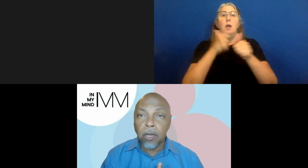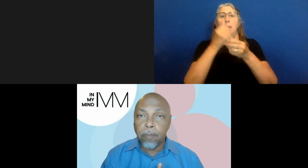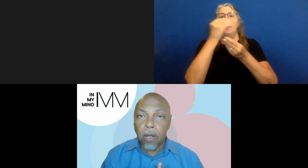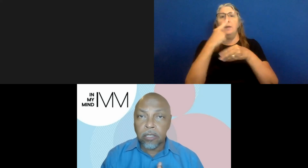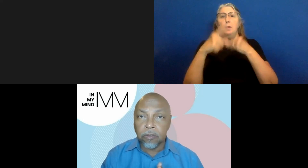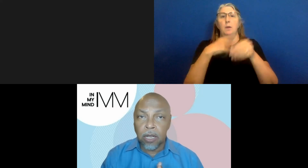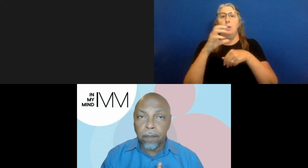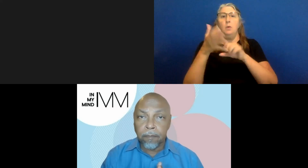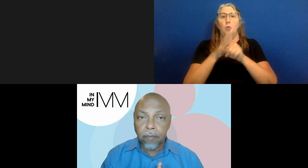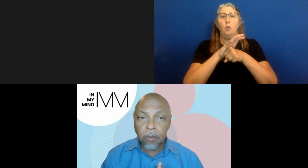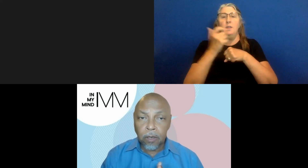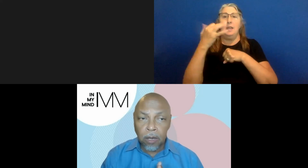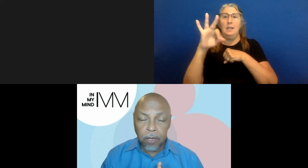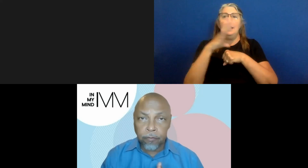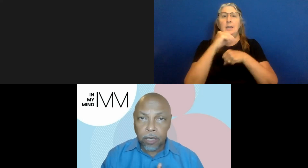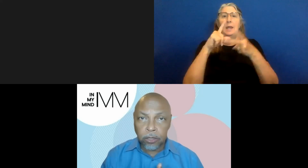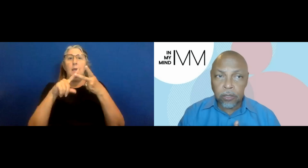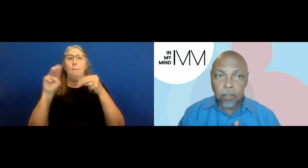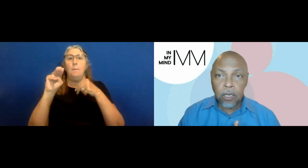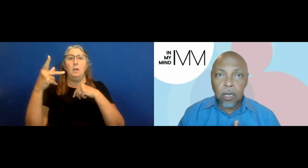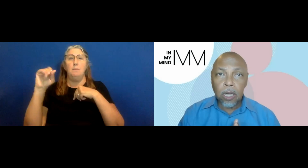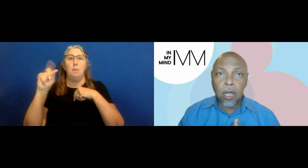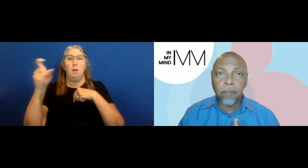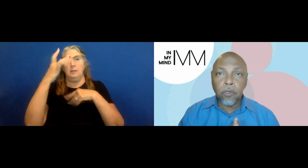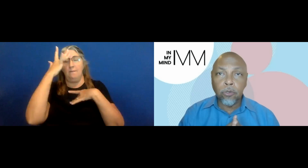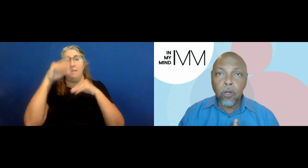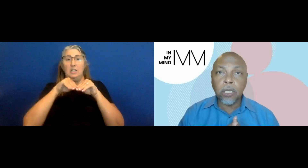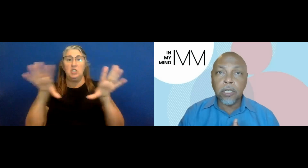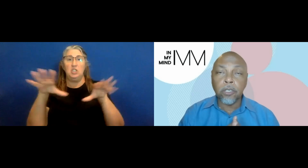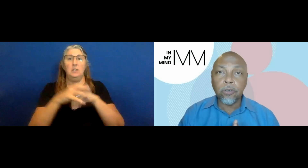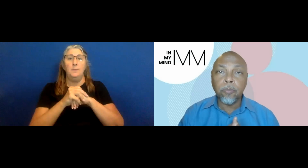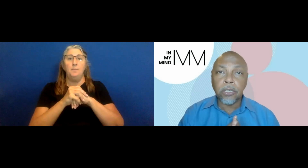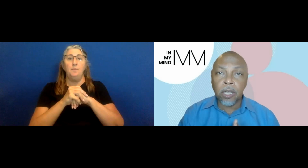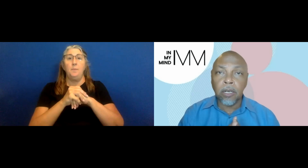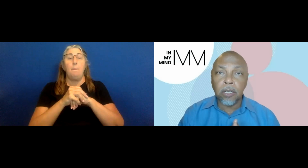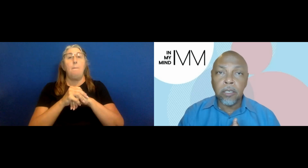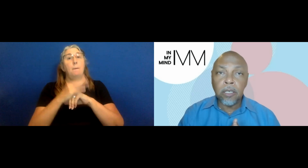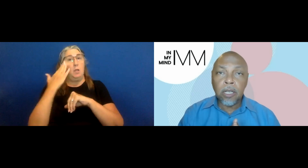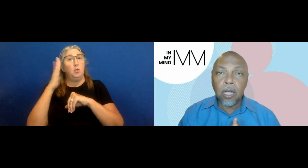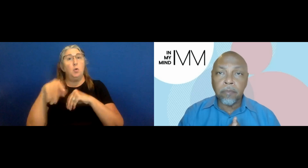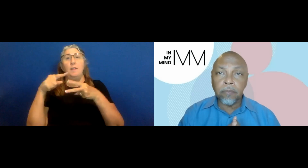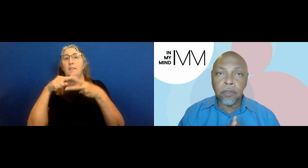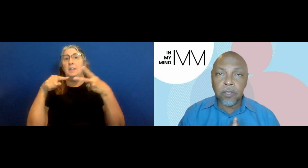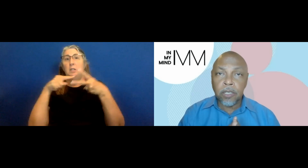update on monkeypox infections. You know that these are two particular